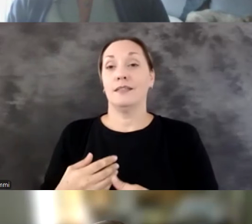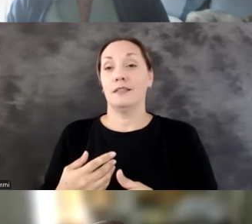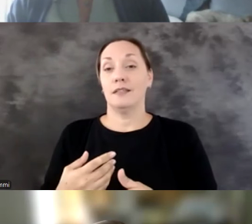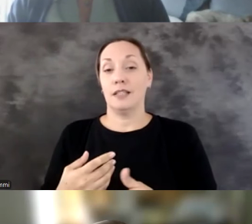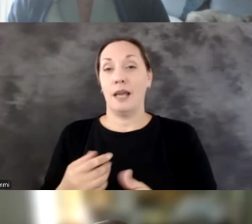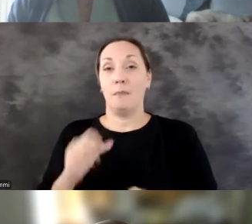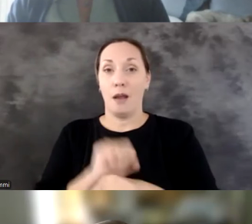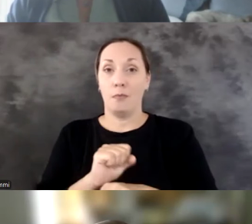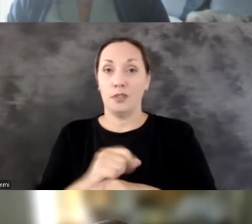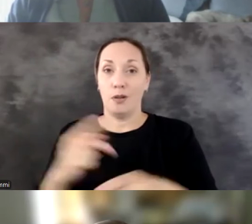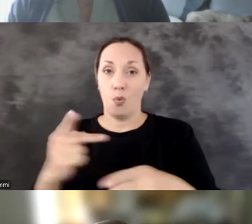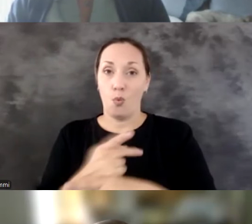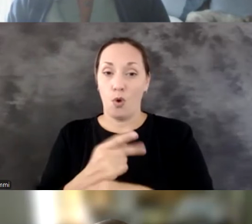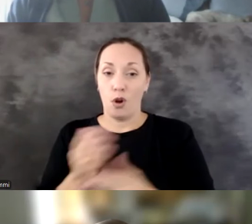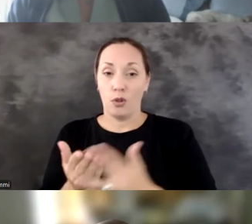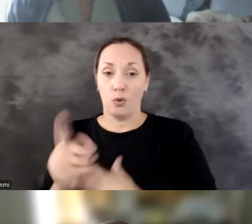those questions.